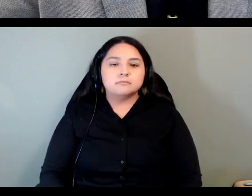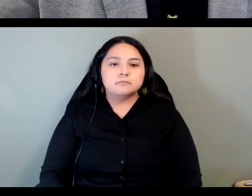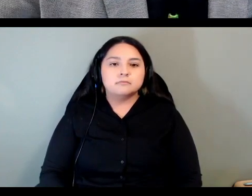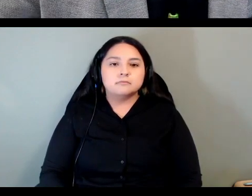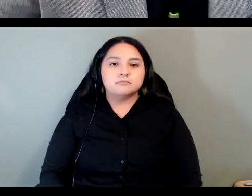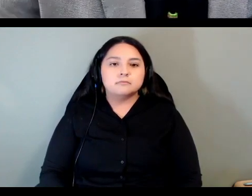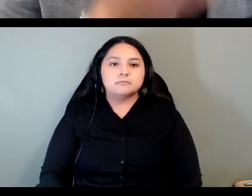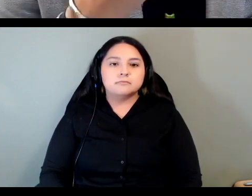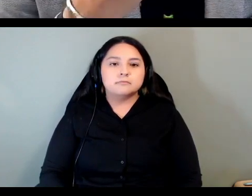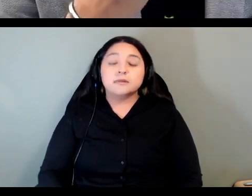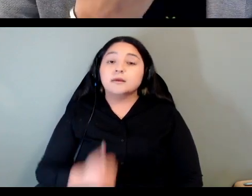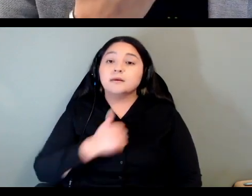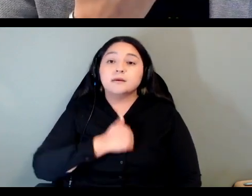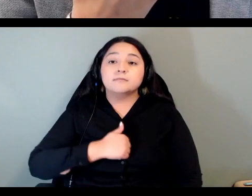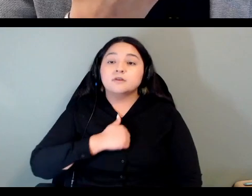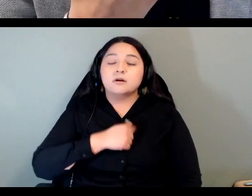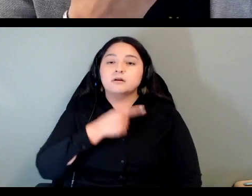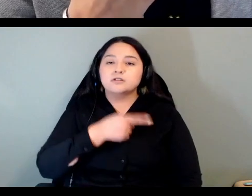I'm sorry, she passed away.